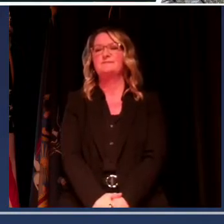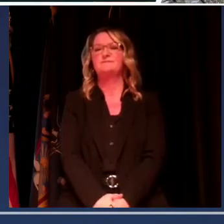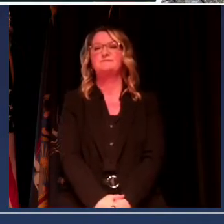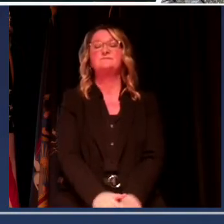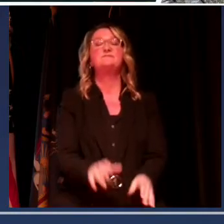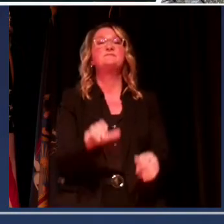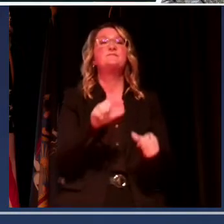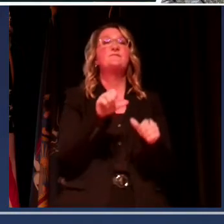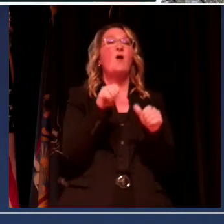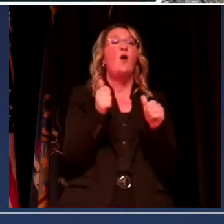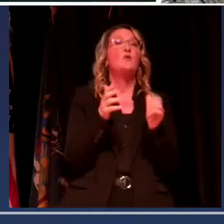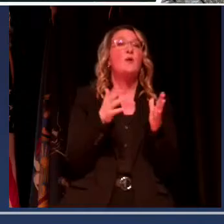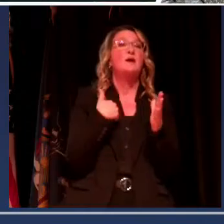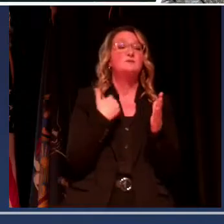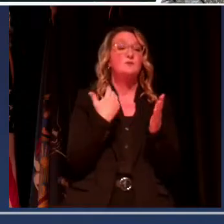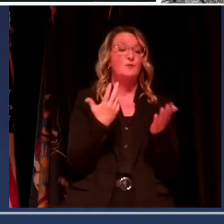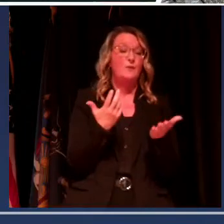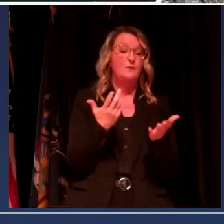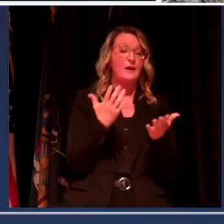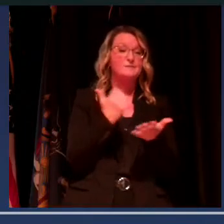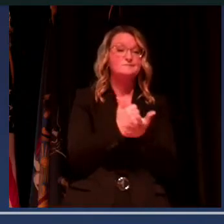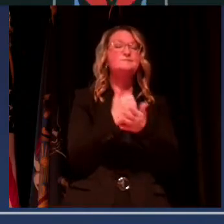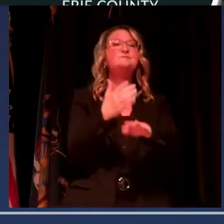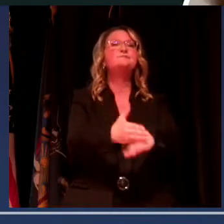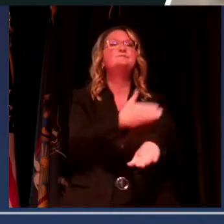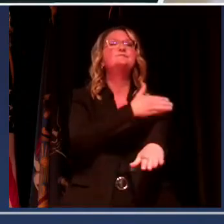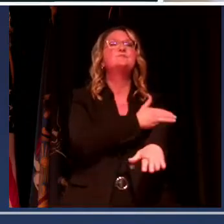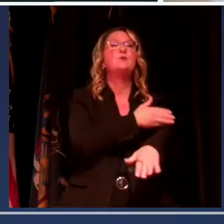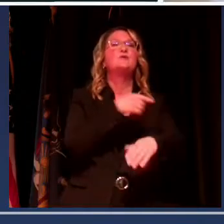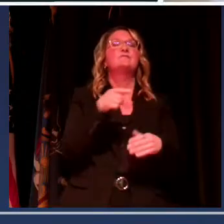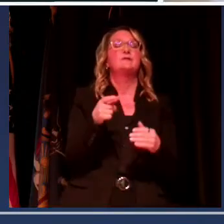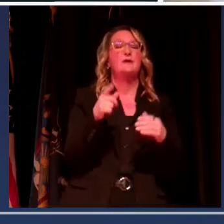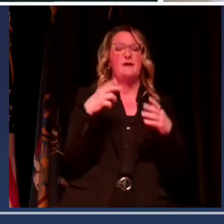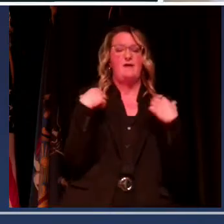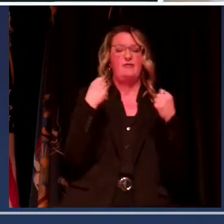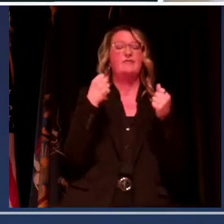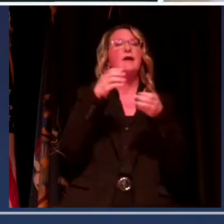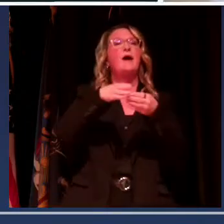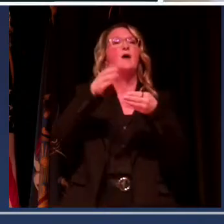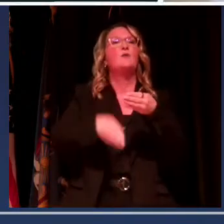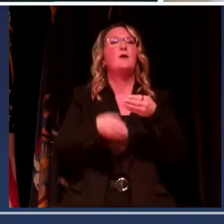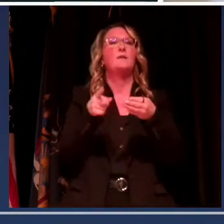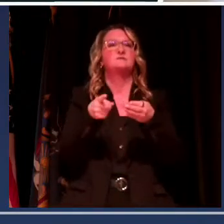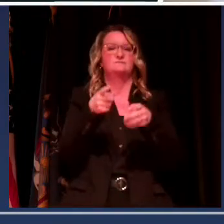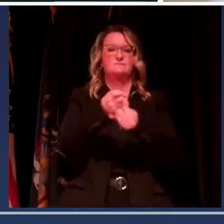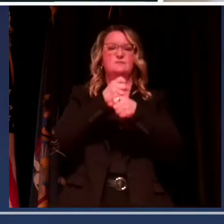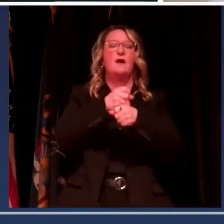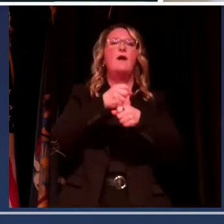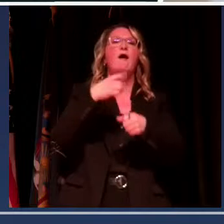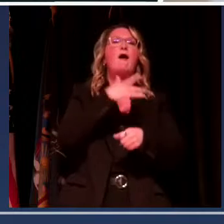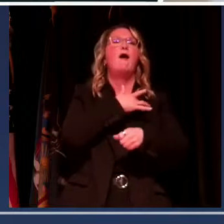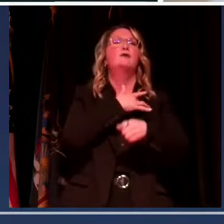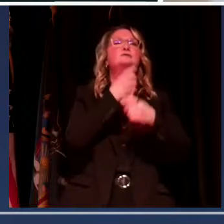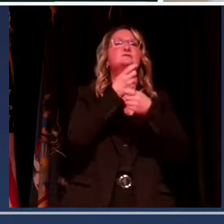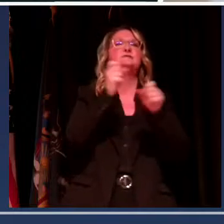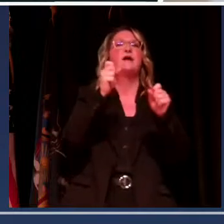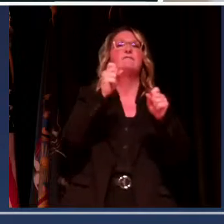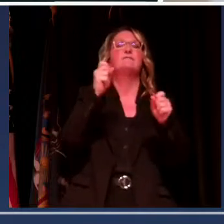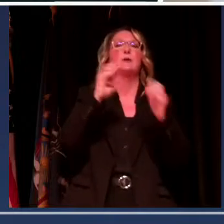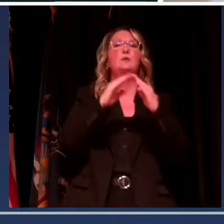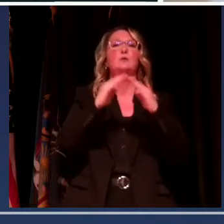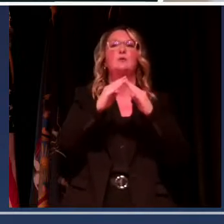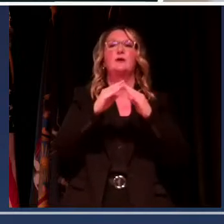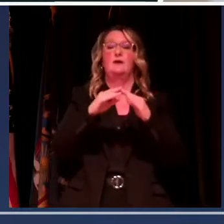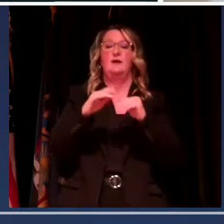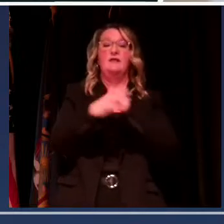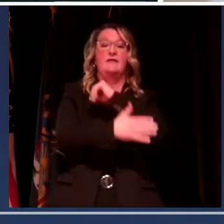Another way we can improve health outcomes is by creating a heart-safe community. My 2024 State of the County put Erie County